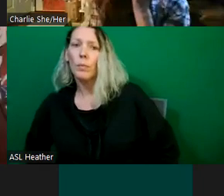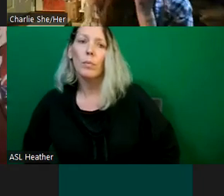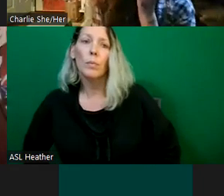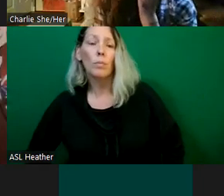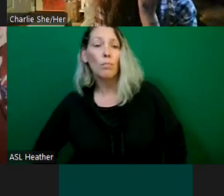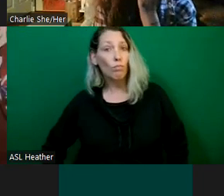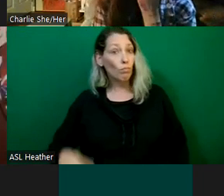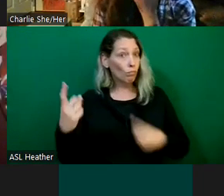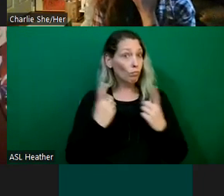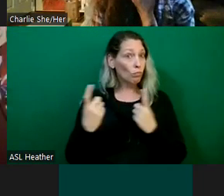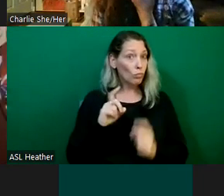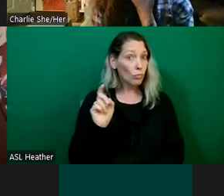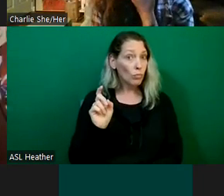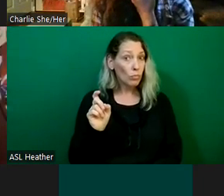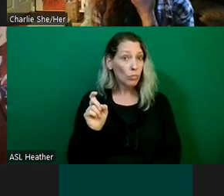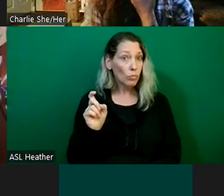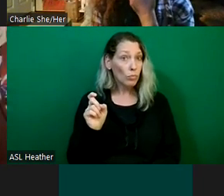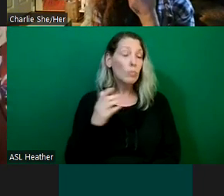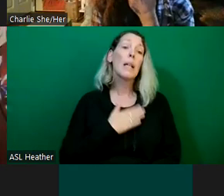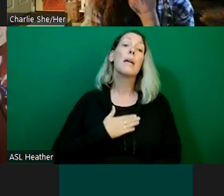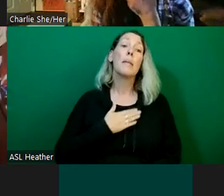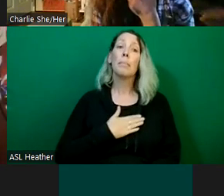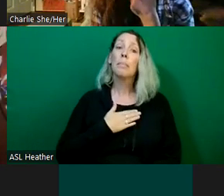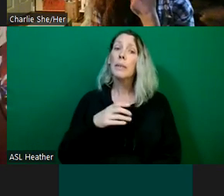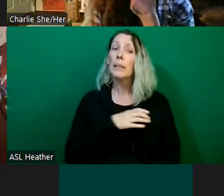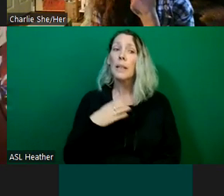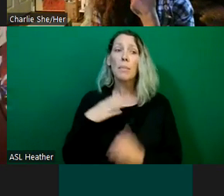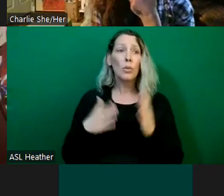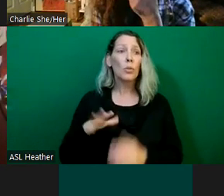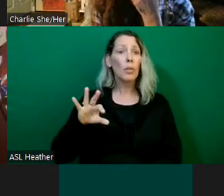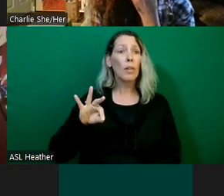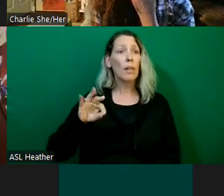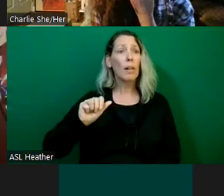Any questions? Yes, please, Commissioner Faith, go ahead.